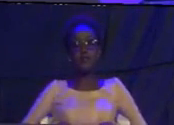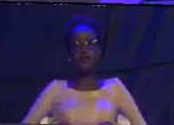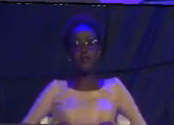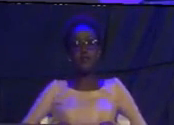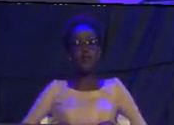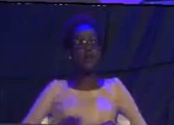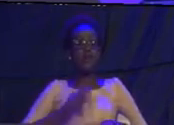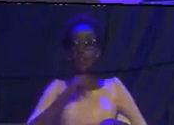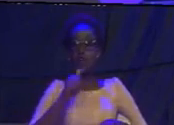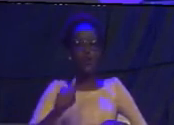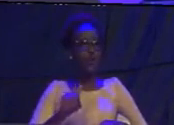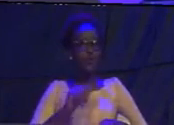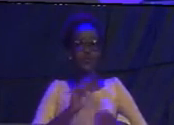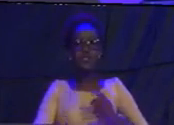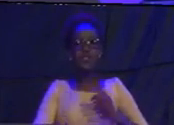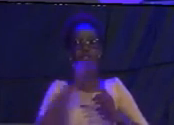Canaan.